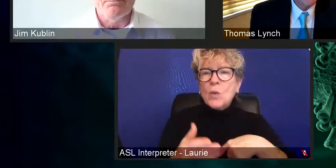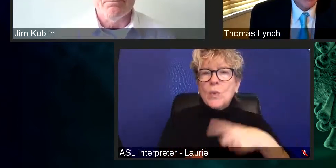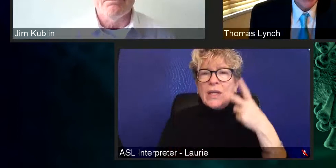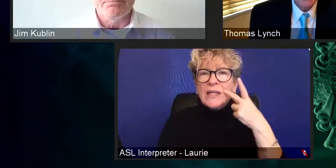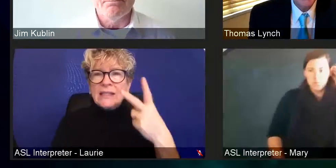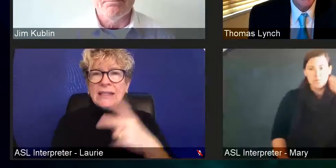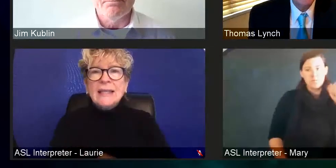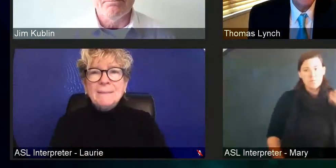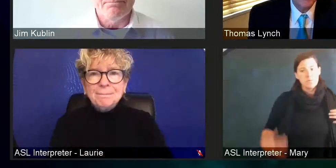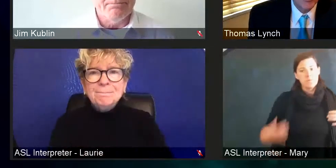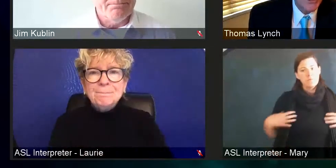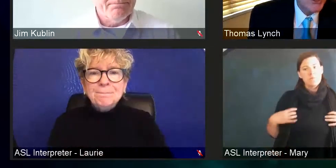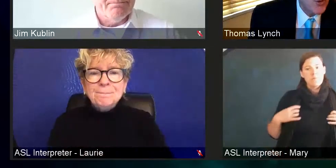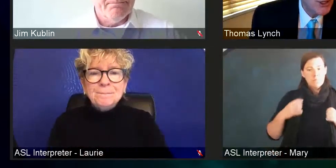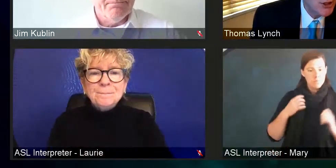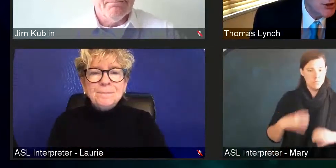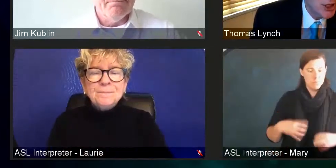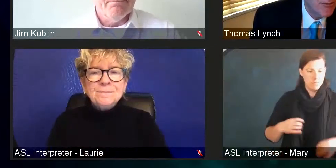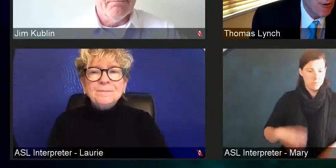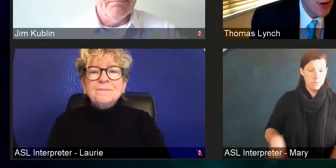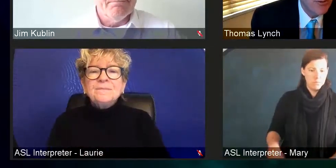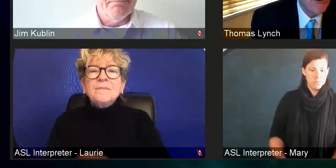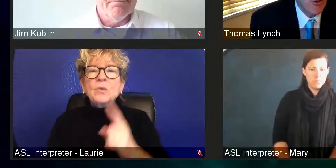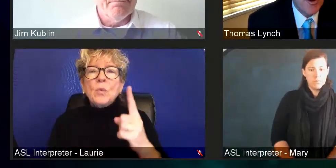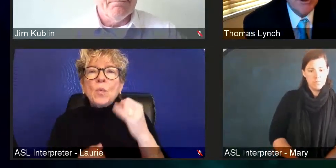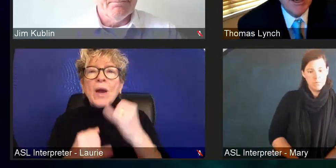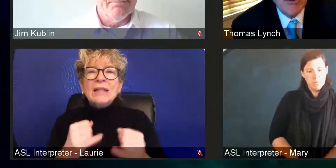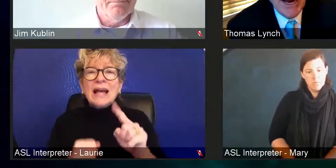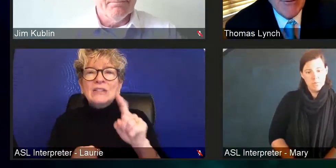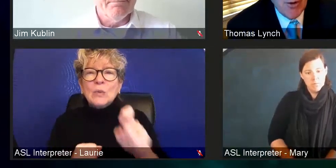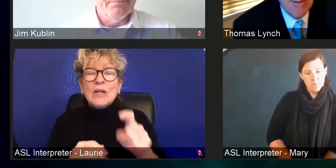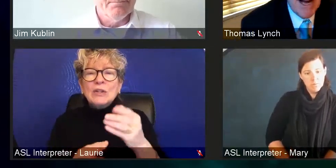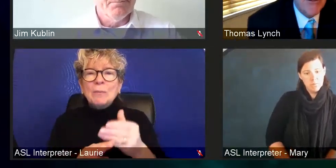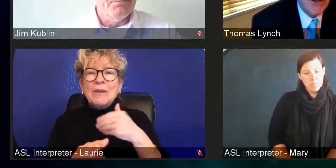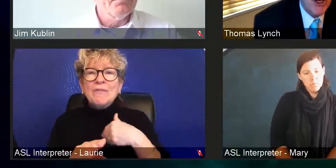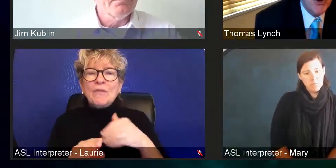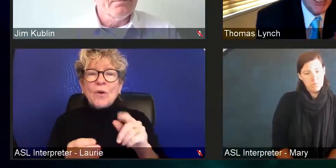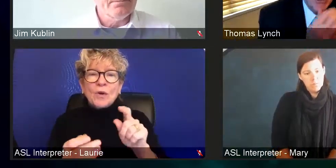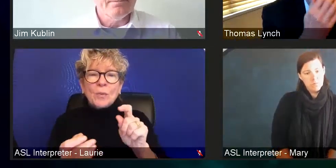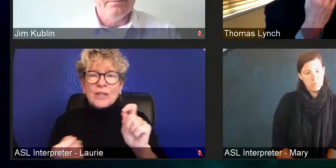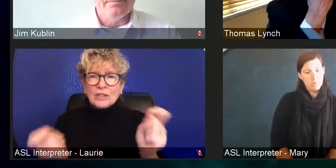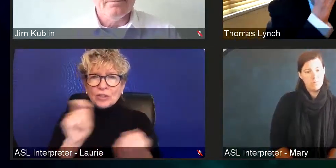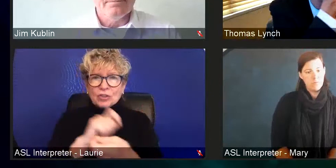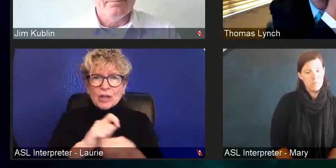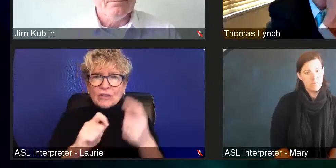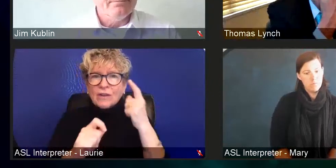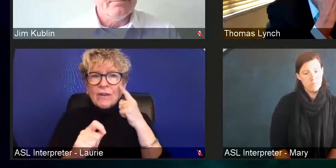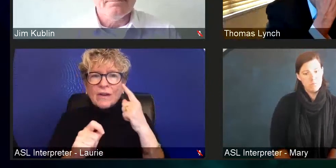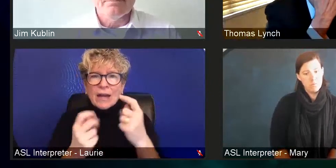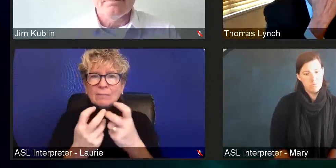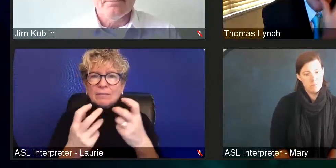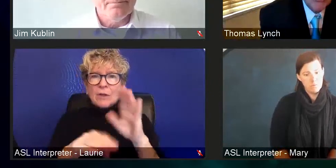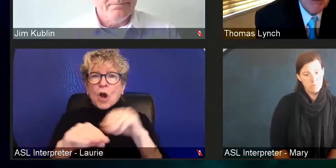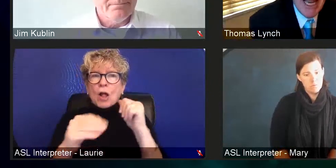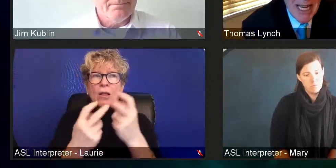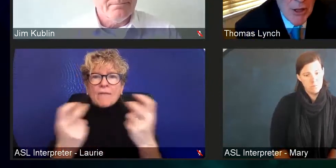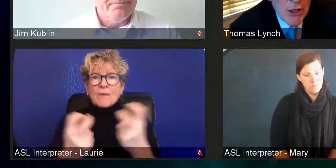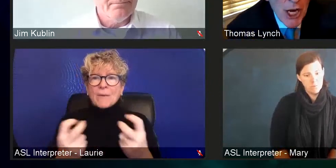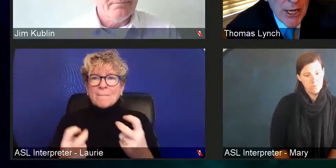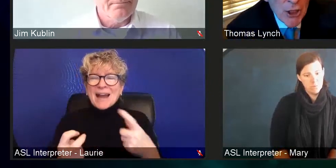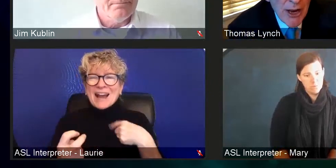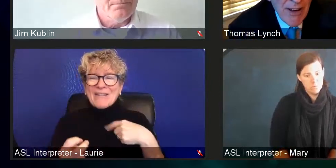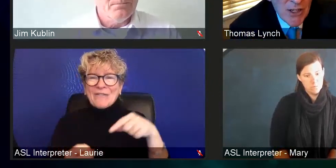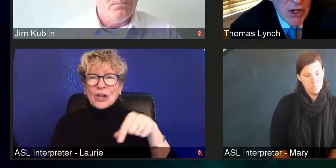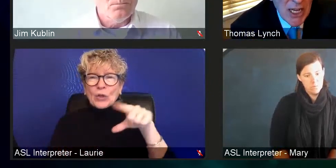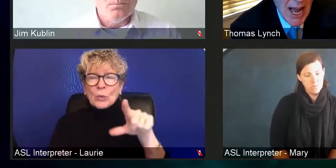Great. And one last question, Jim, for you before we bring everyone back for the Q&A, which is, any thoughts about taking